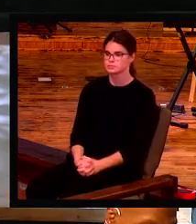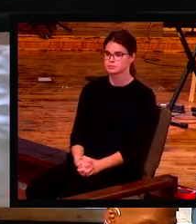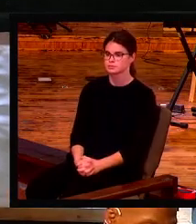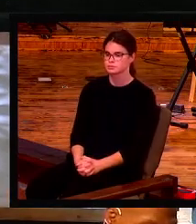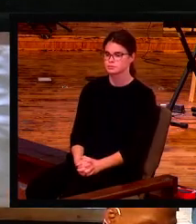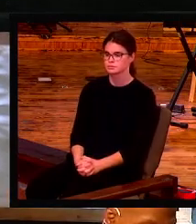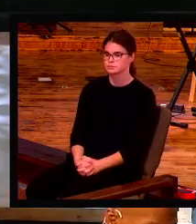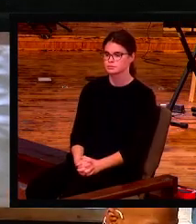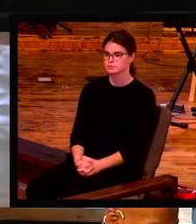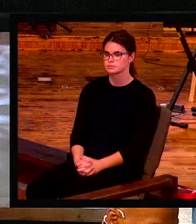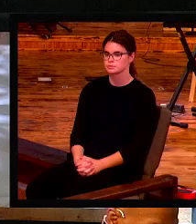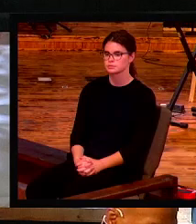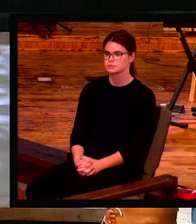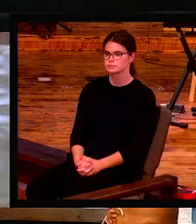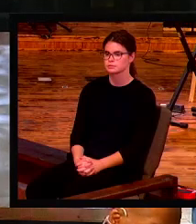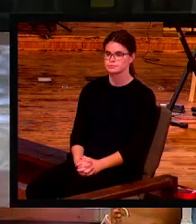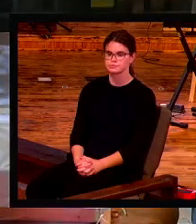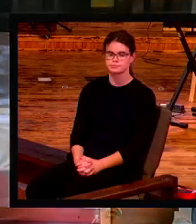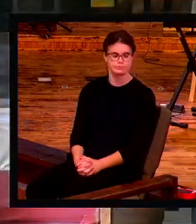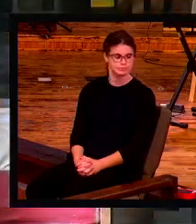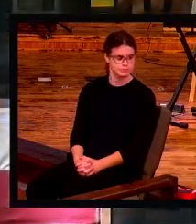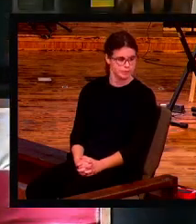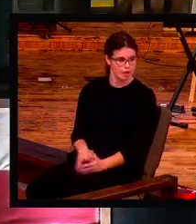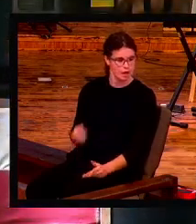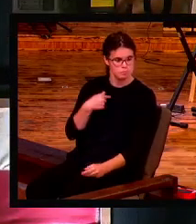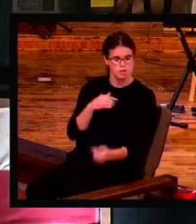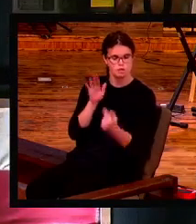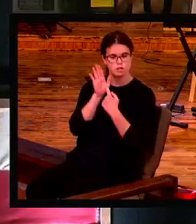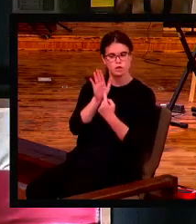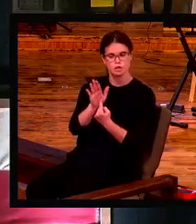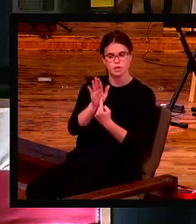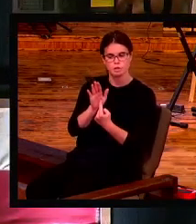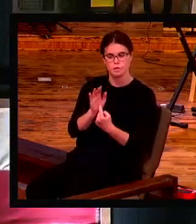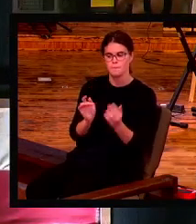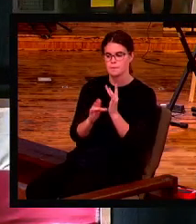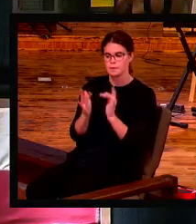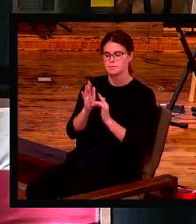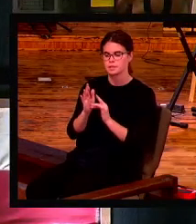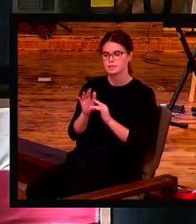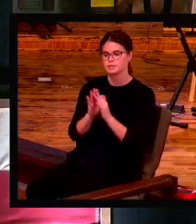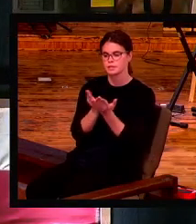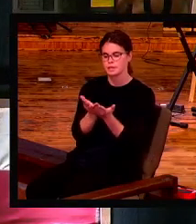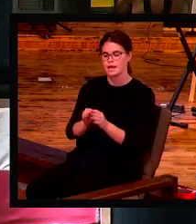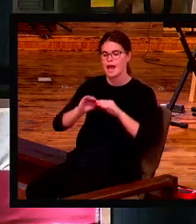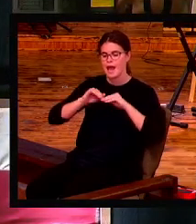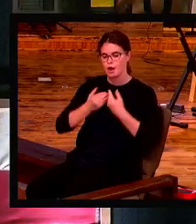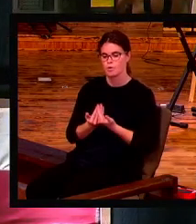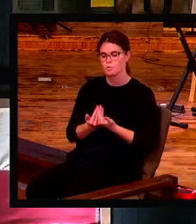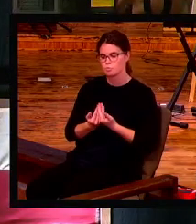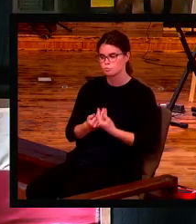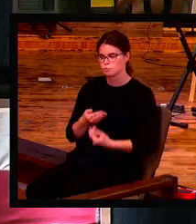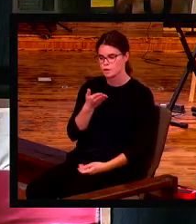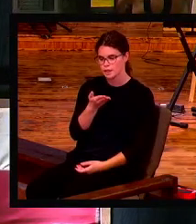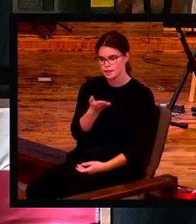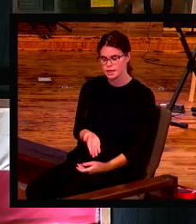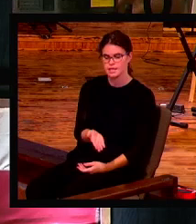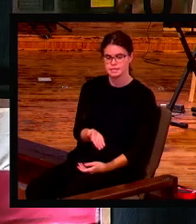this concept plays out. So, I want you to turn to Genesis chapter 37,